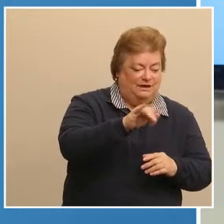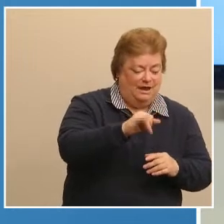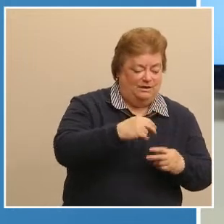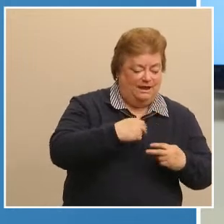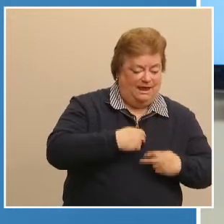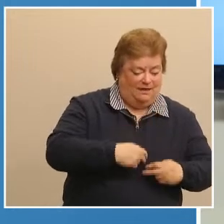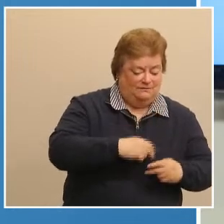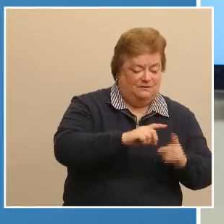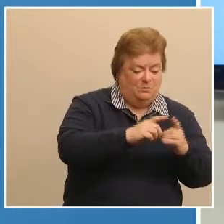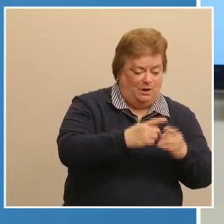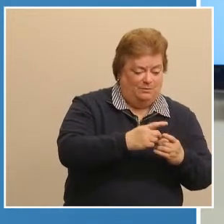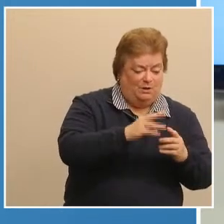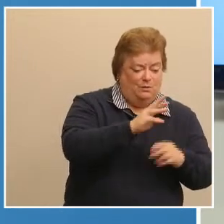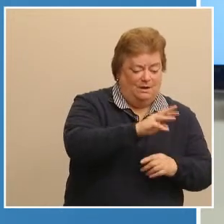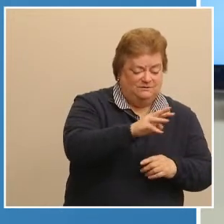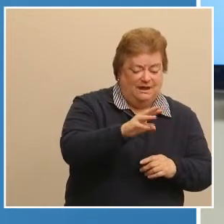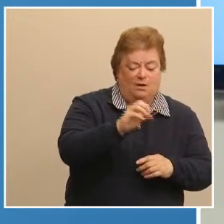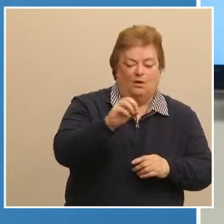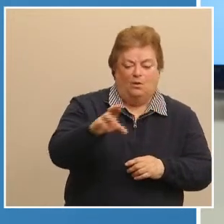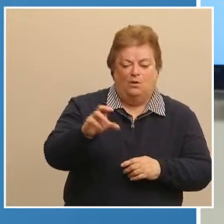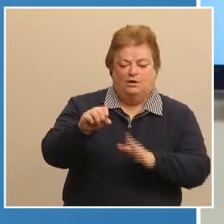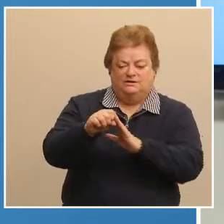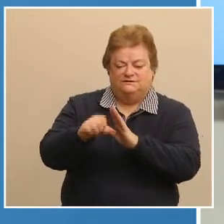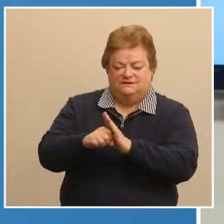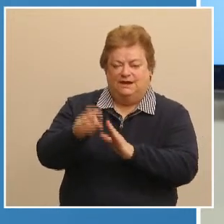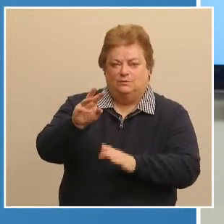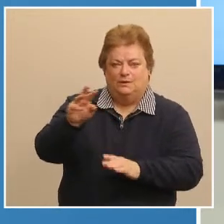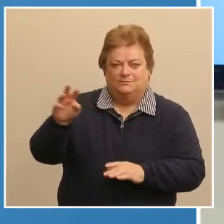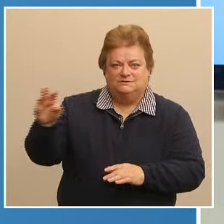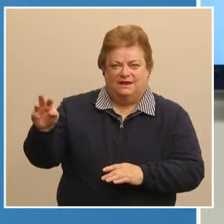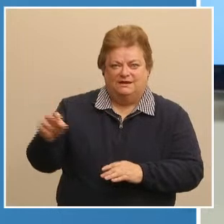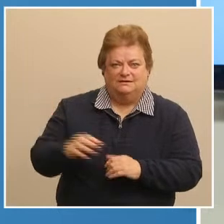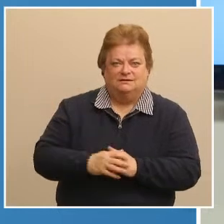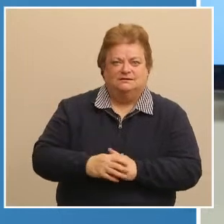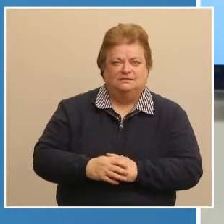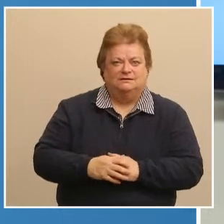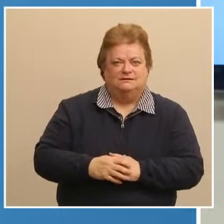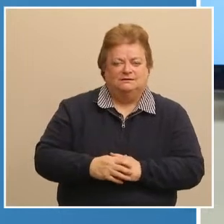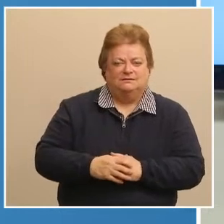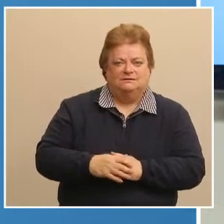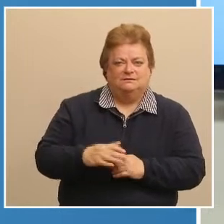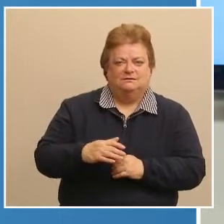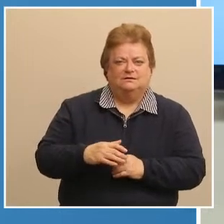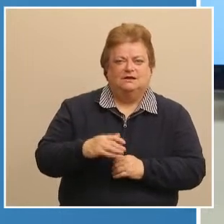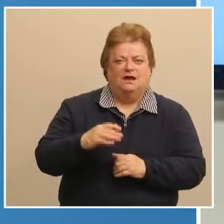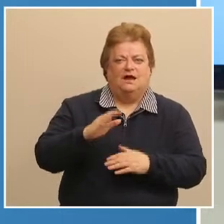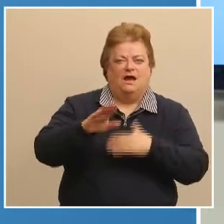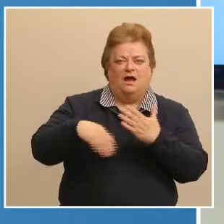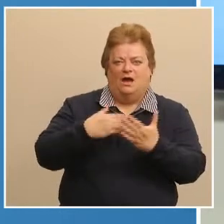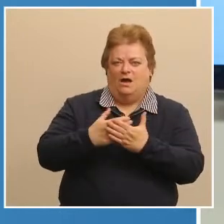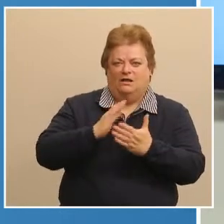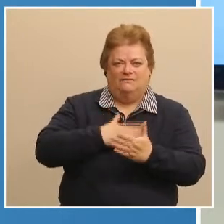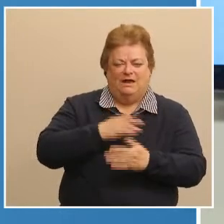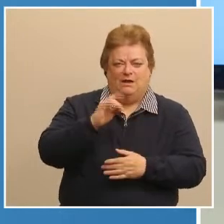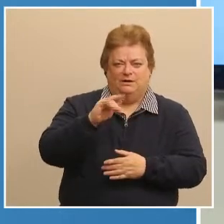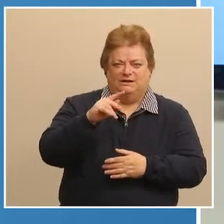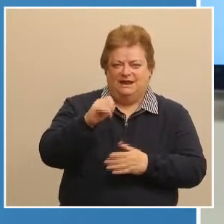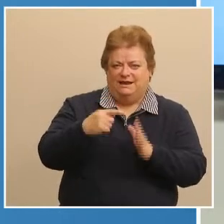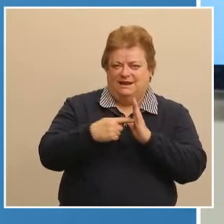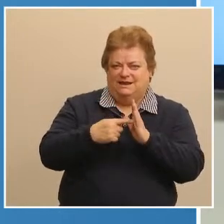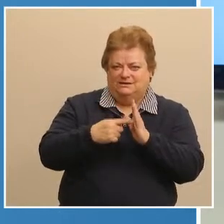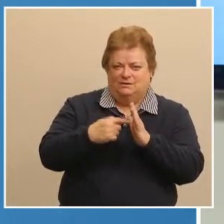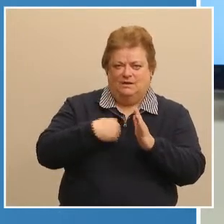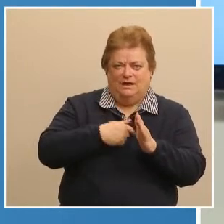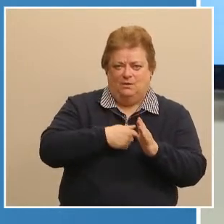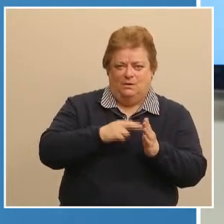department and the state health department can securely share data as needed. Nearly all of our data indicators